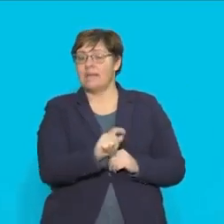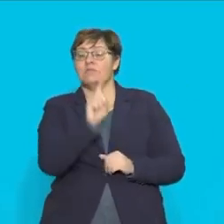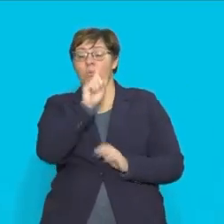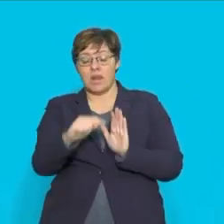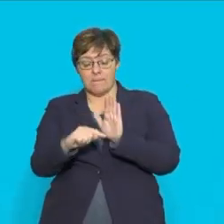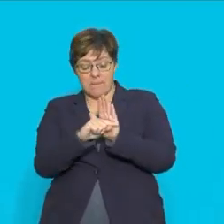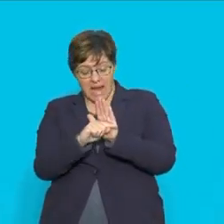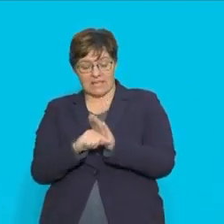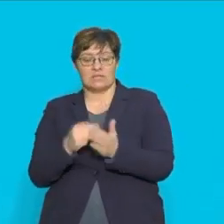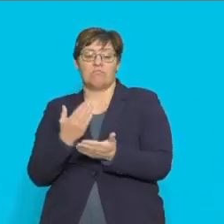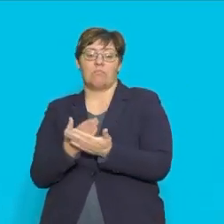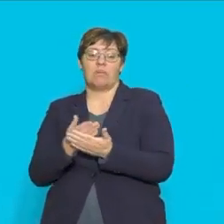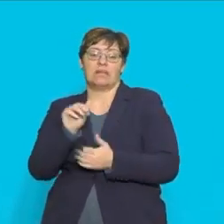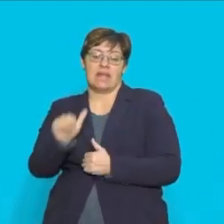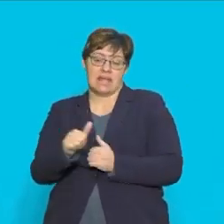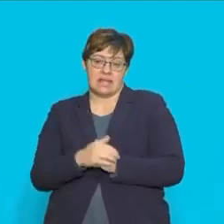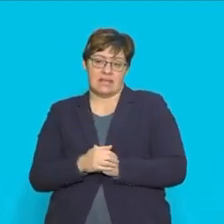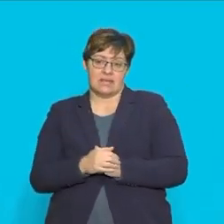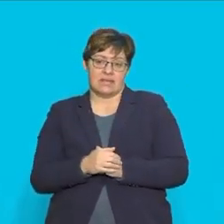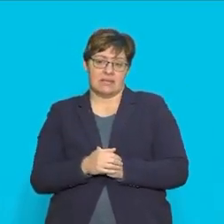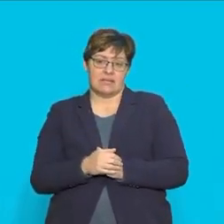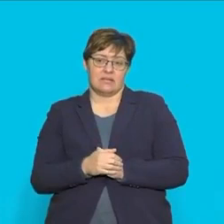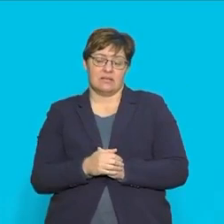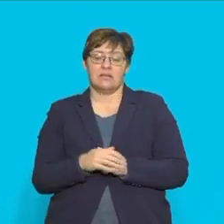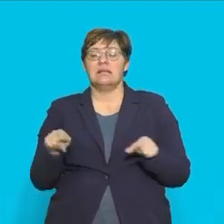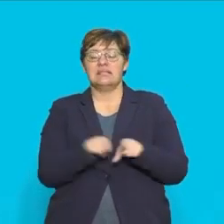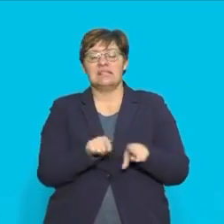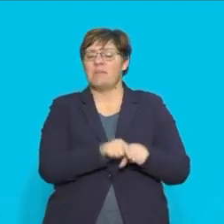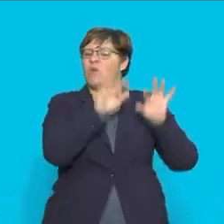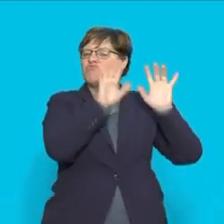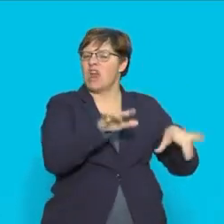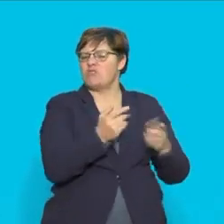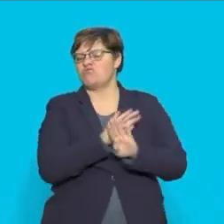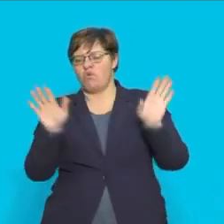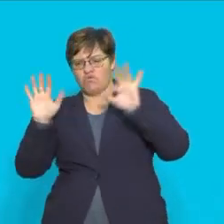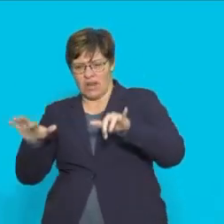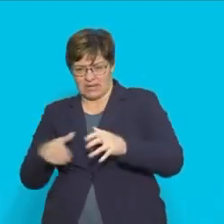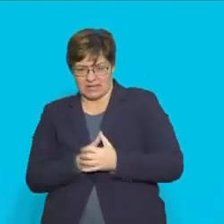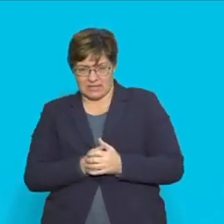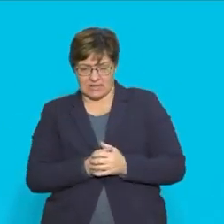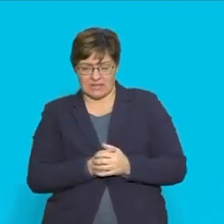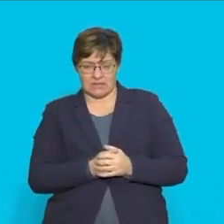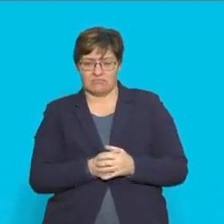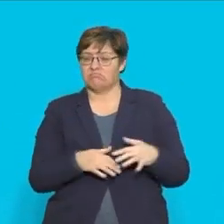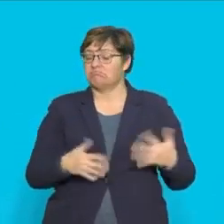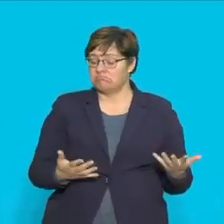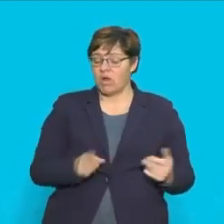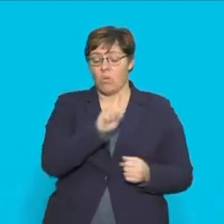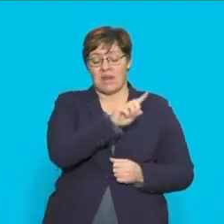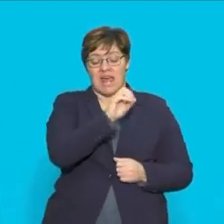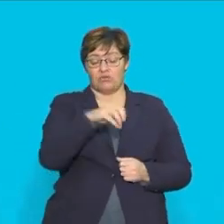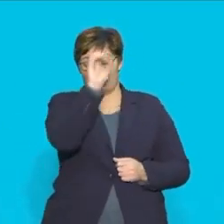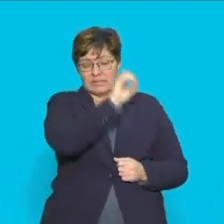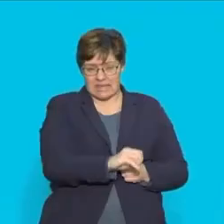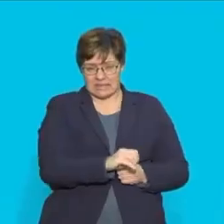A is 1 minus the probability of A. The same example as rain and not raining. Okay? 1 would be